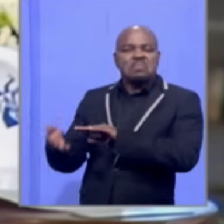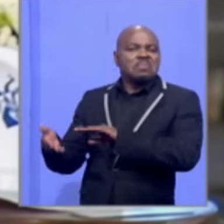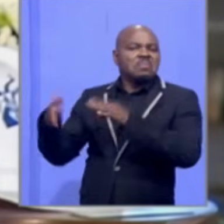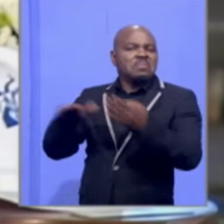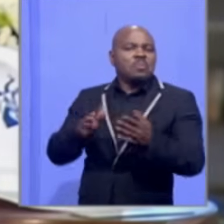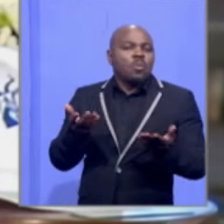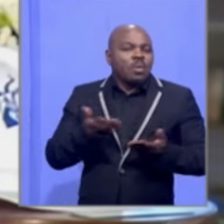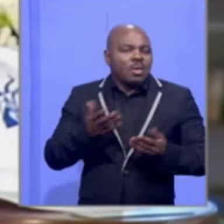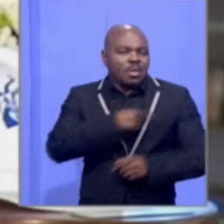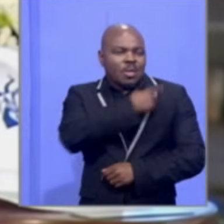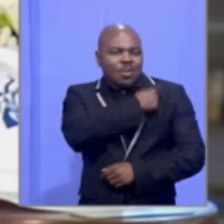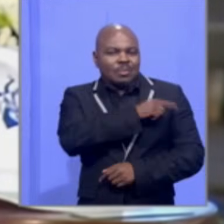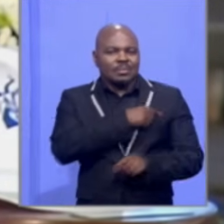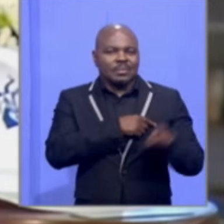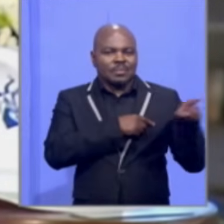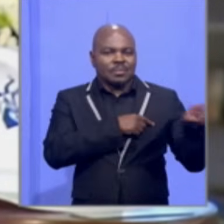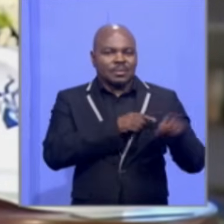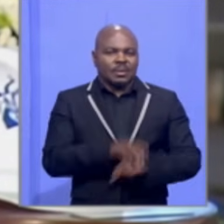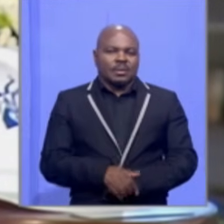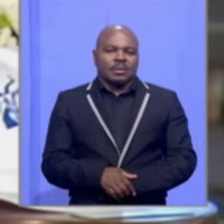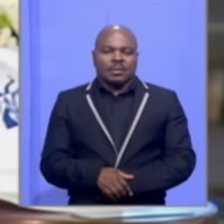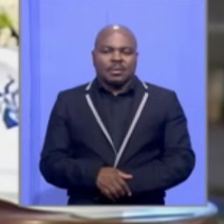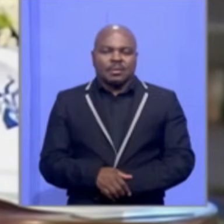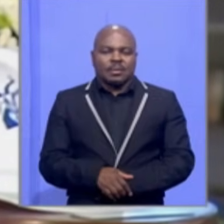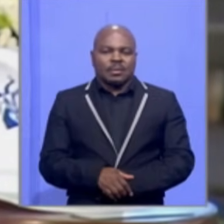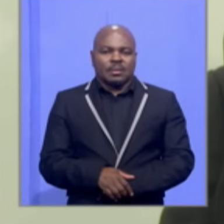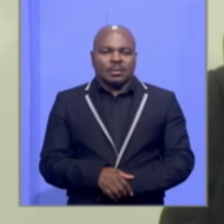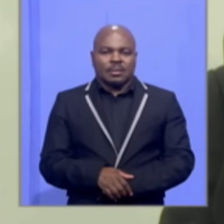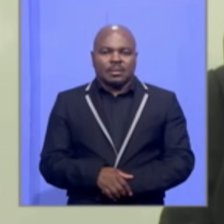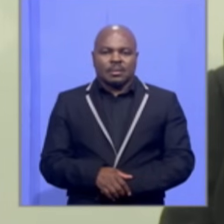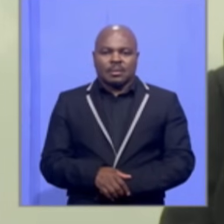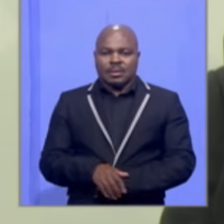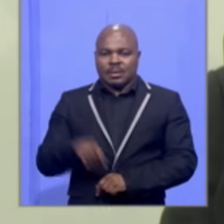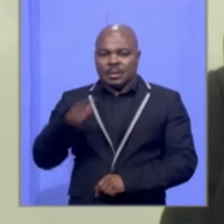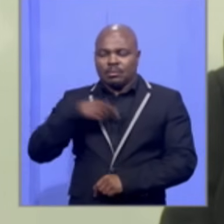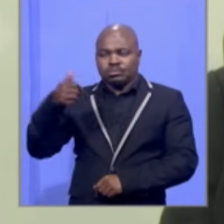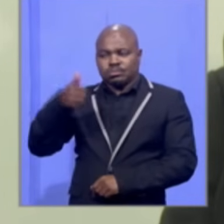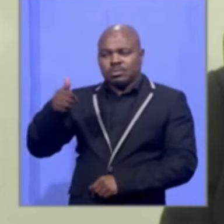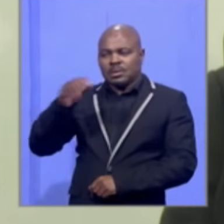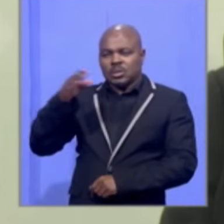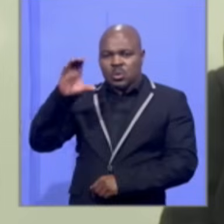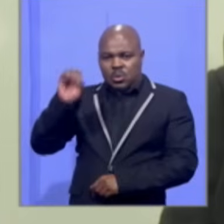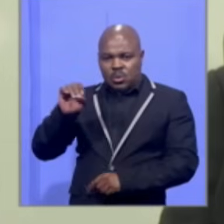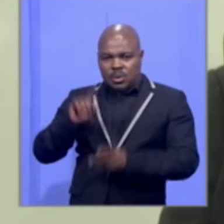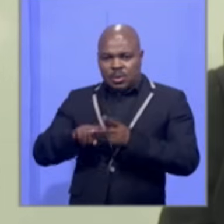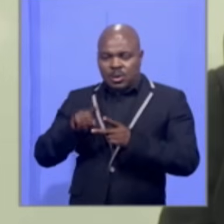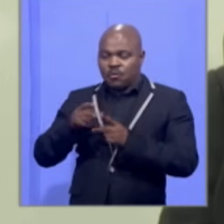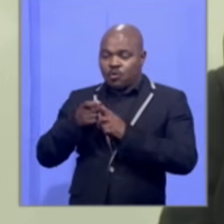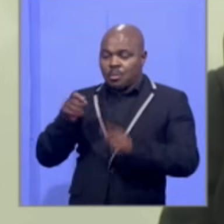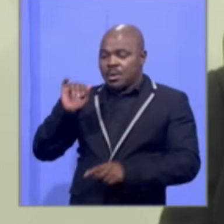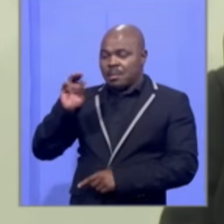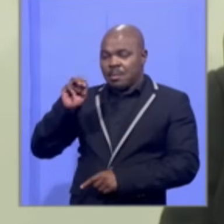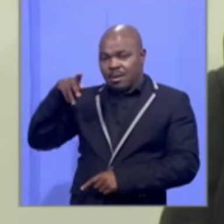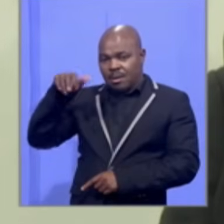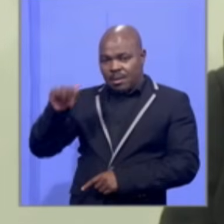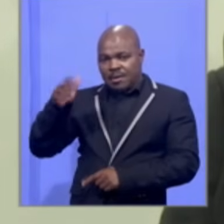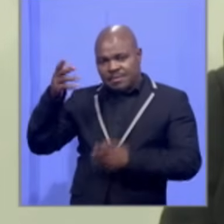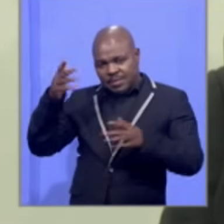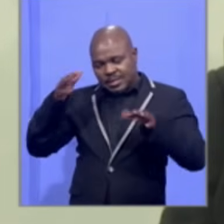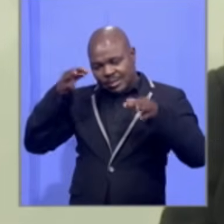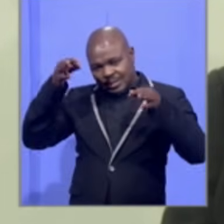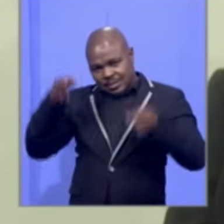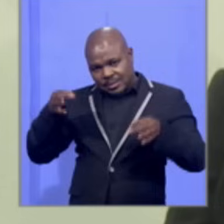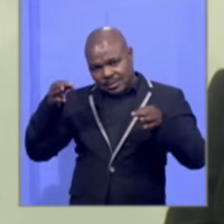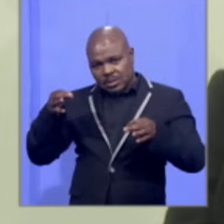kwa bookelong. As a consequence of this incident, the Chief Operating Officer and CEO of Impala made a deliberate decision to